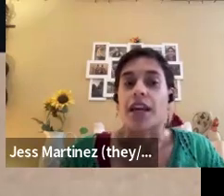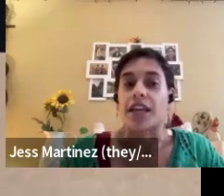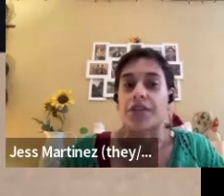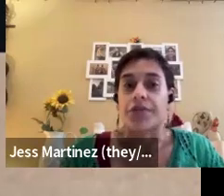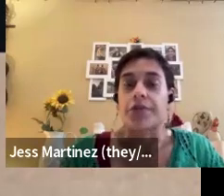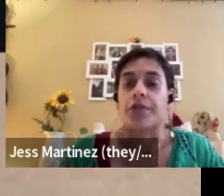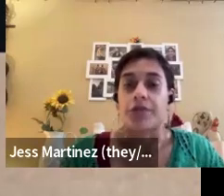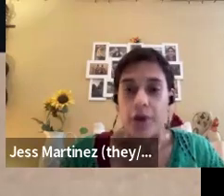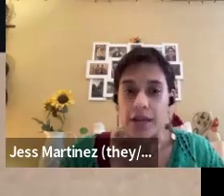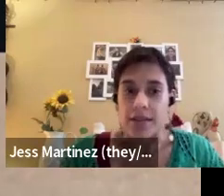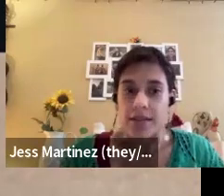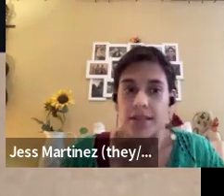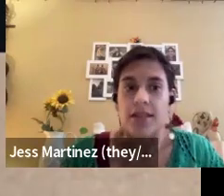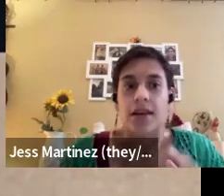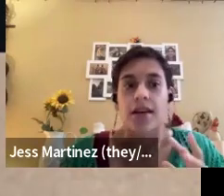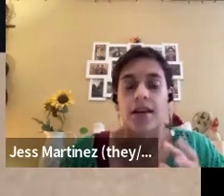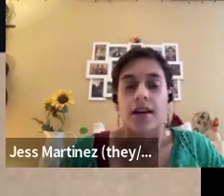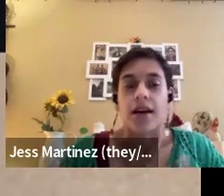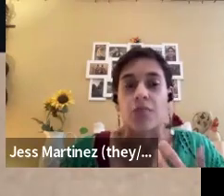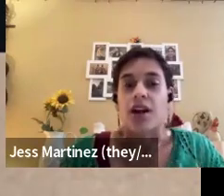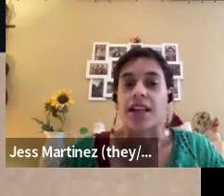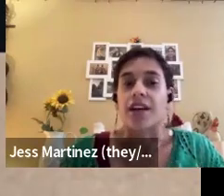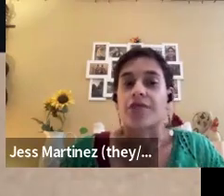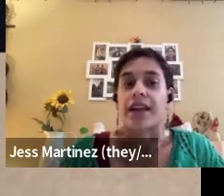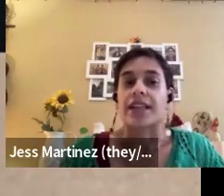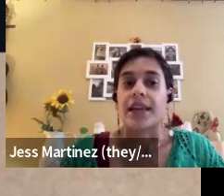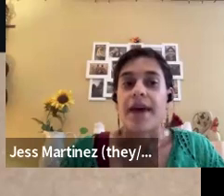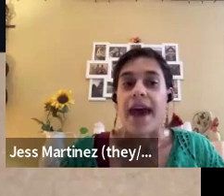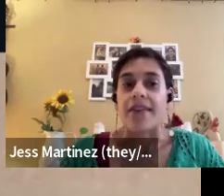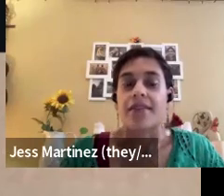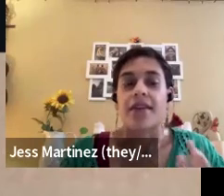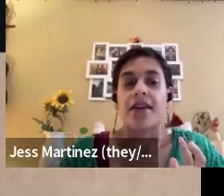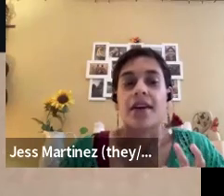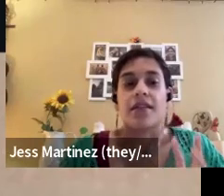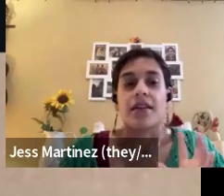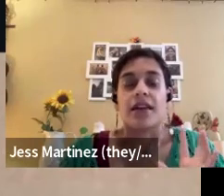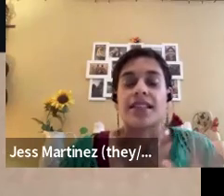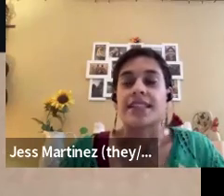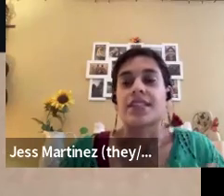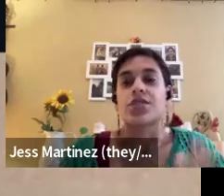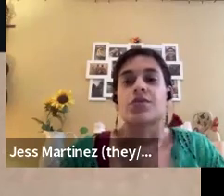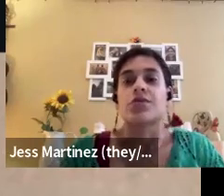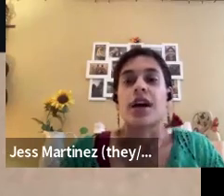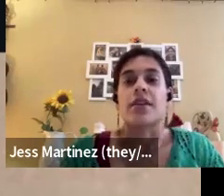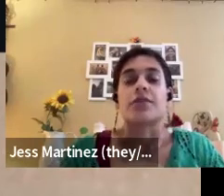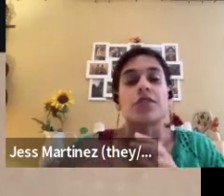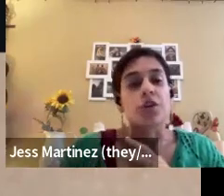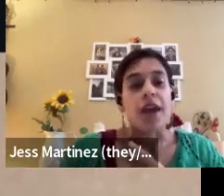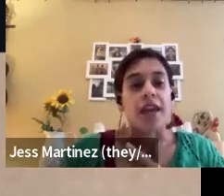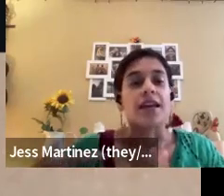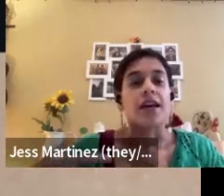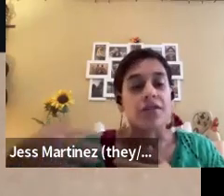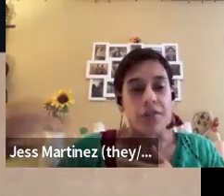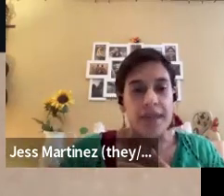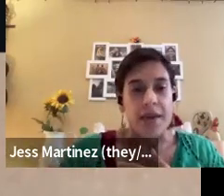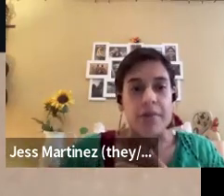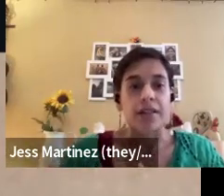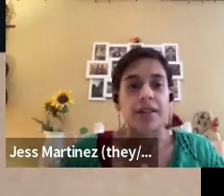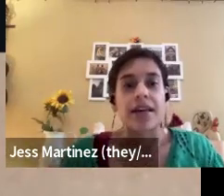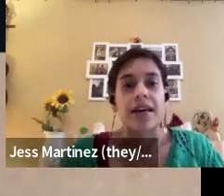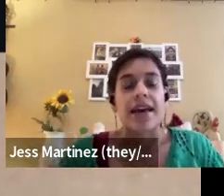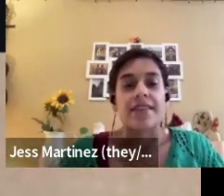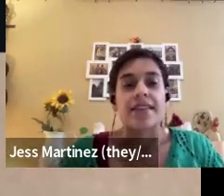shows me walking through a forest. I'm walking on a red clay path, tending to look away from